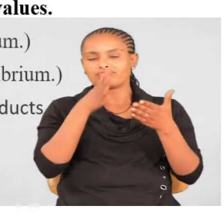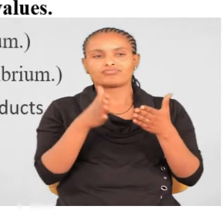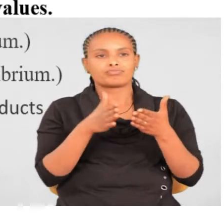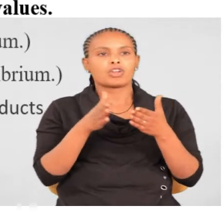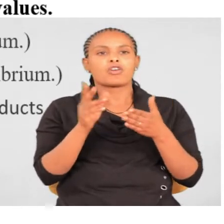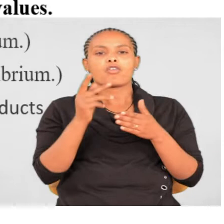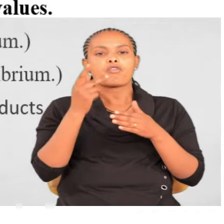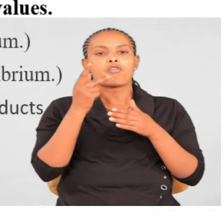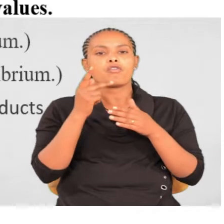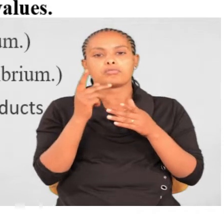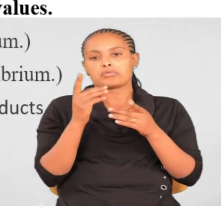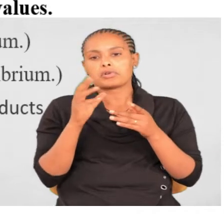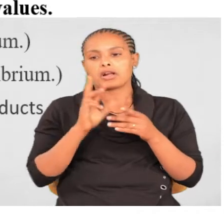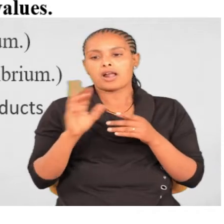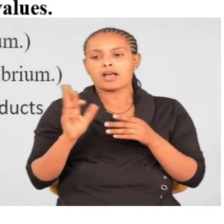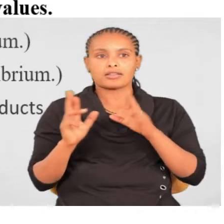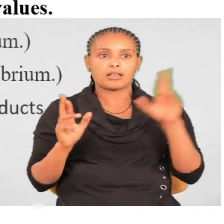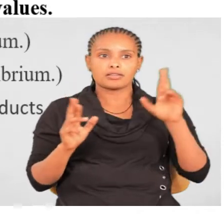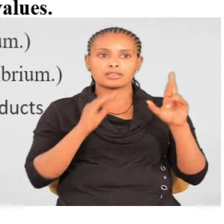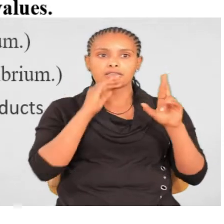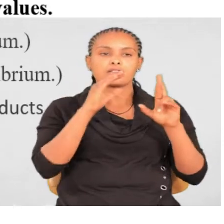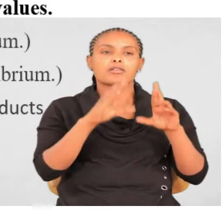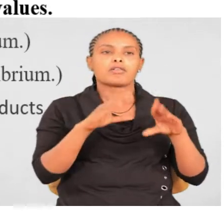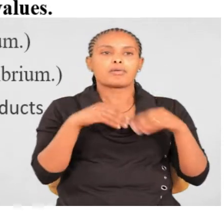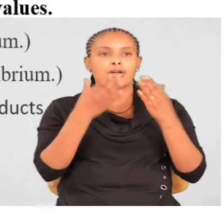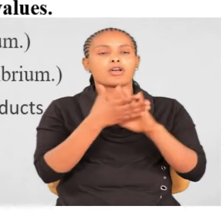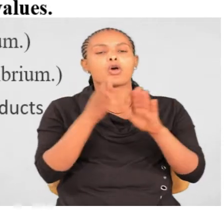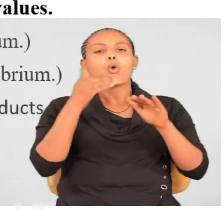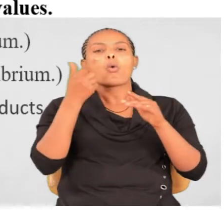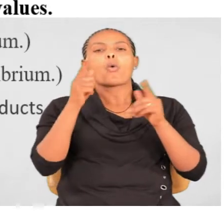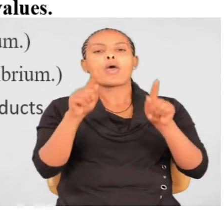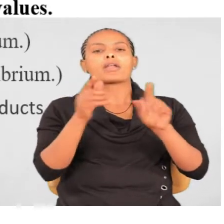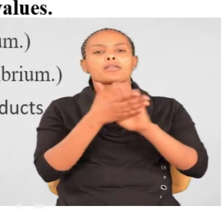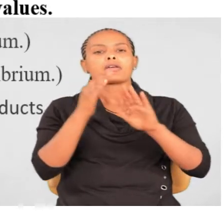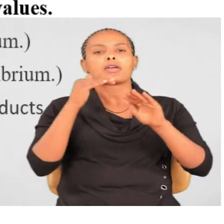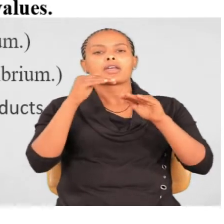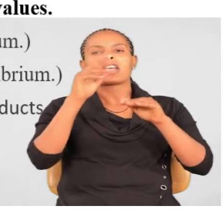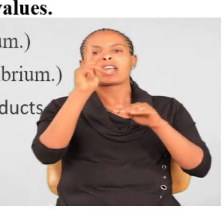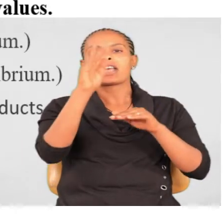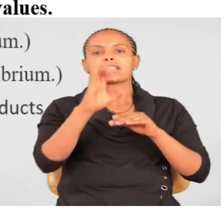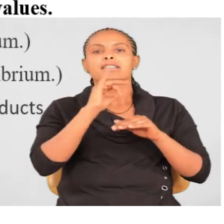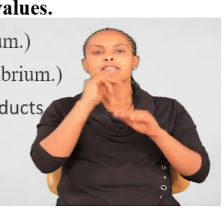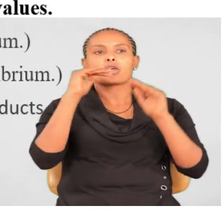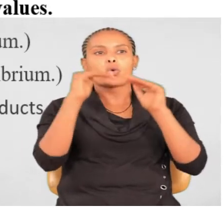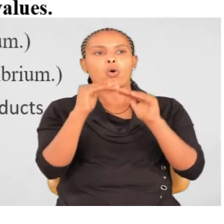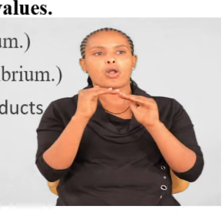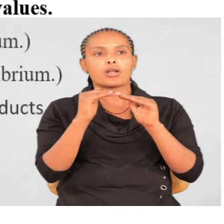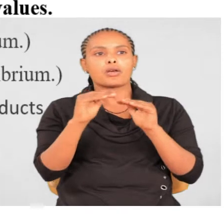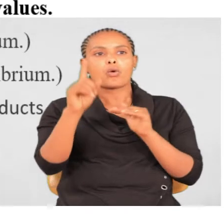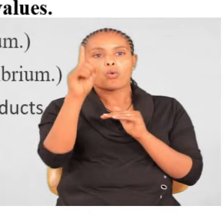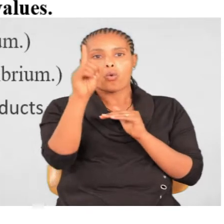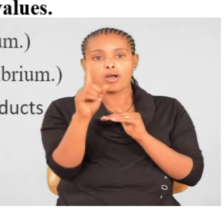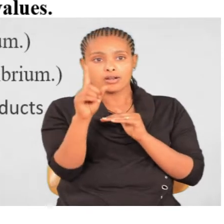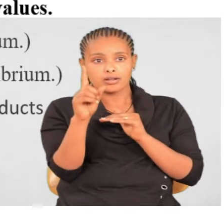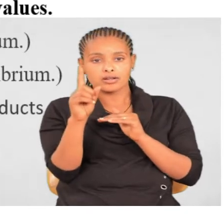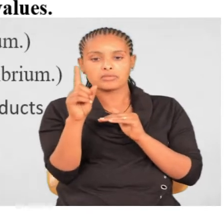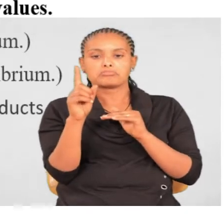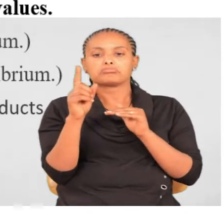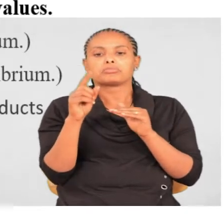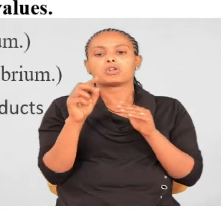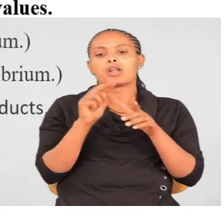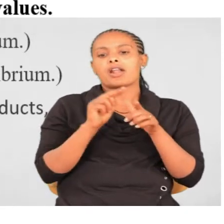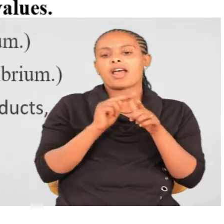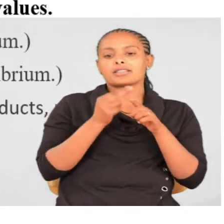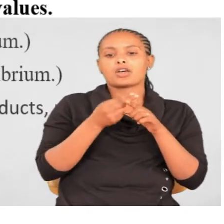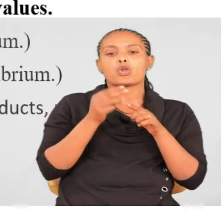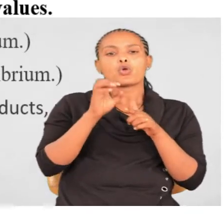of reactant is favored. When Kc equal 1, the reactions favors neither